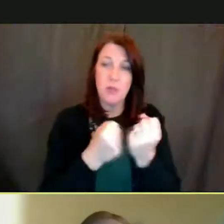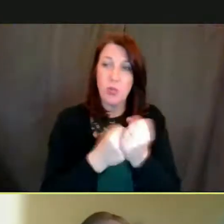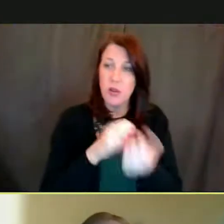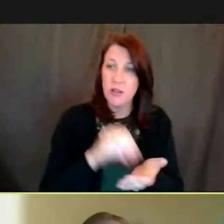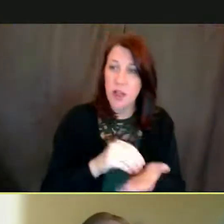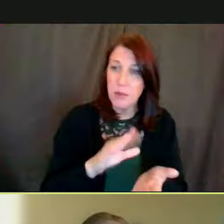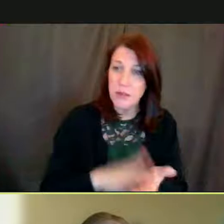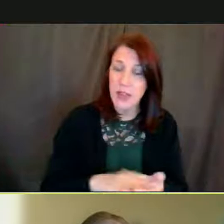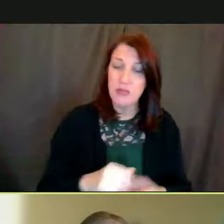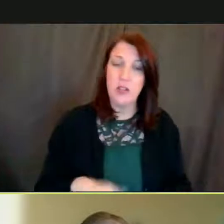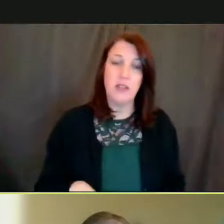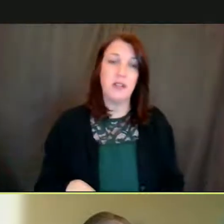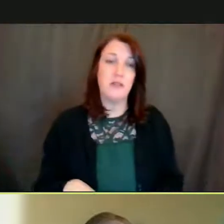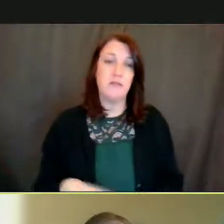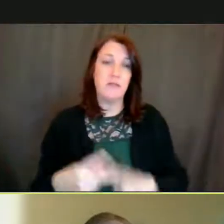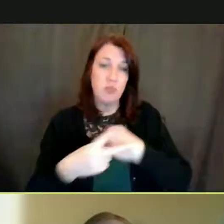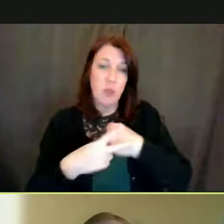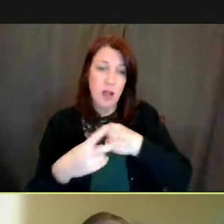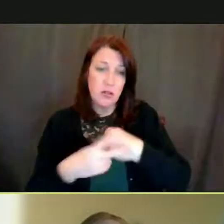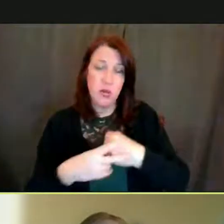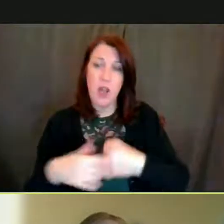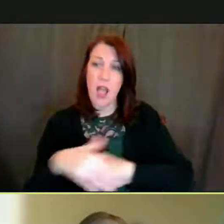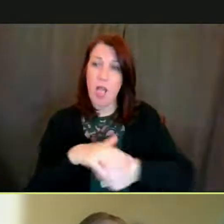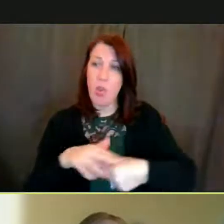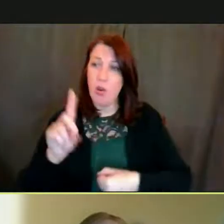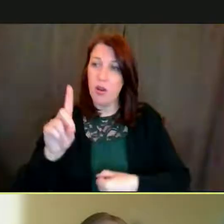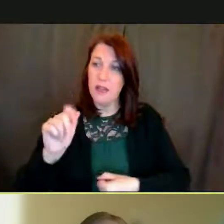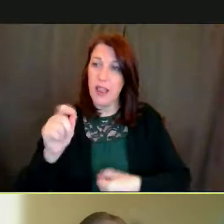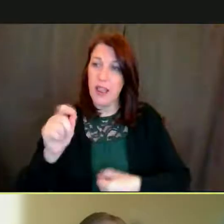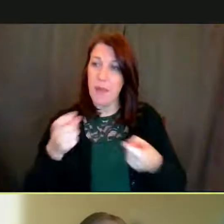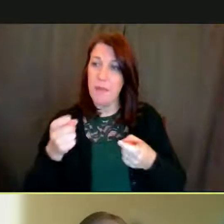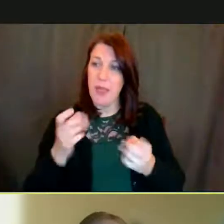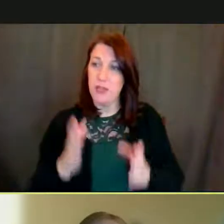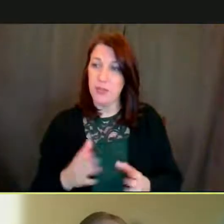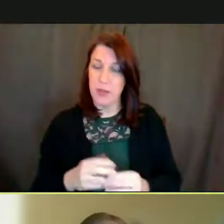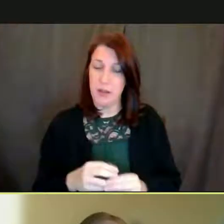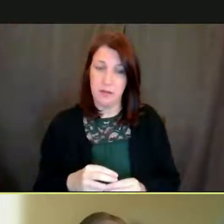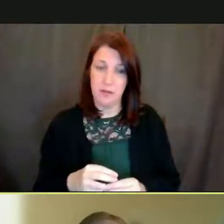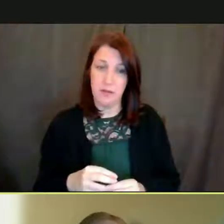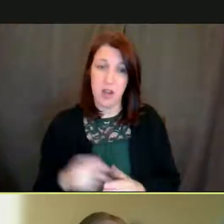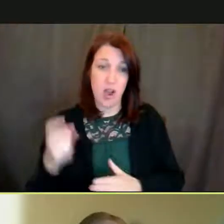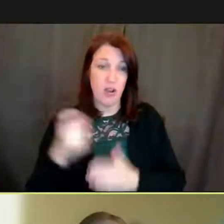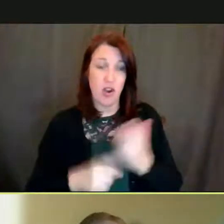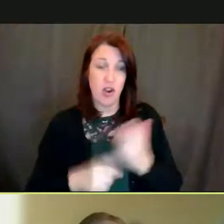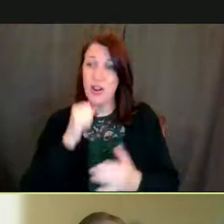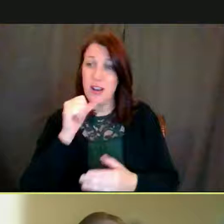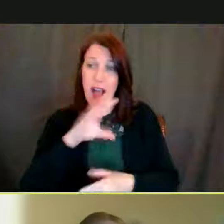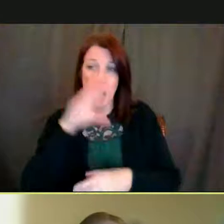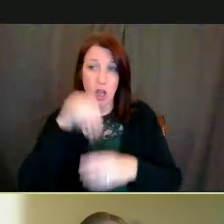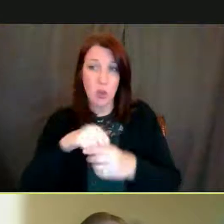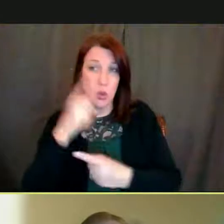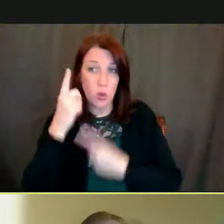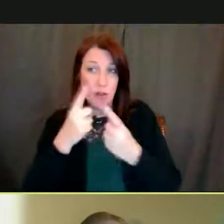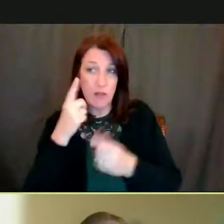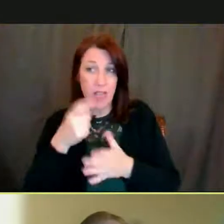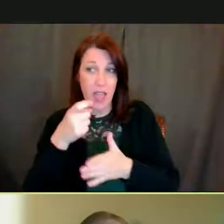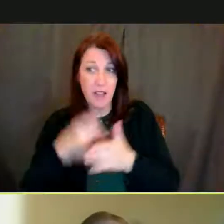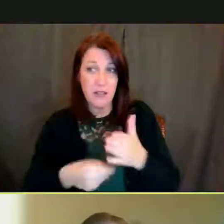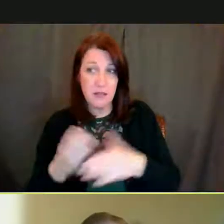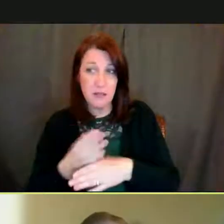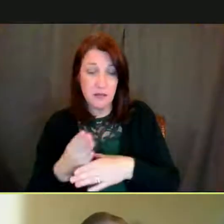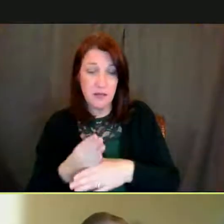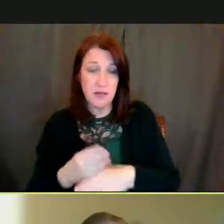through repositories, and local data management considerations. Costs that cannot be considered part of data management and sharing